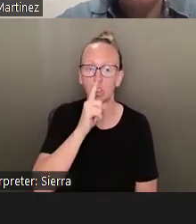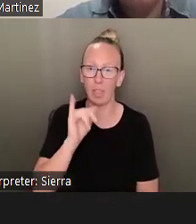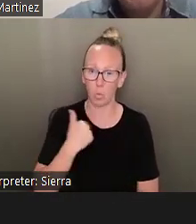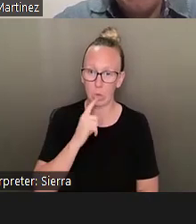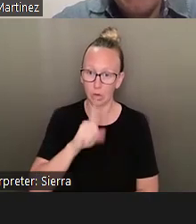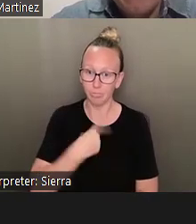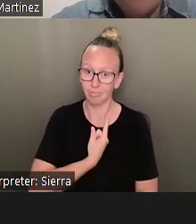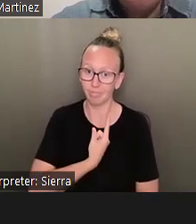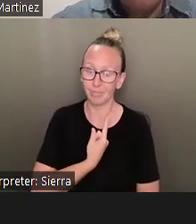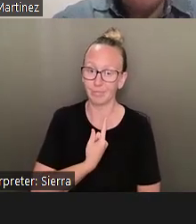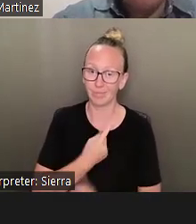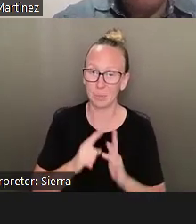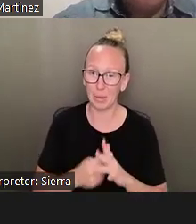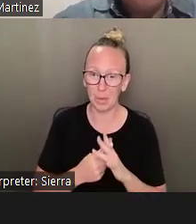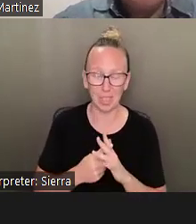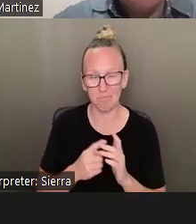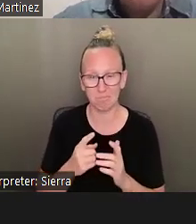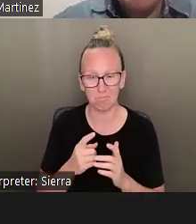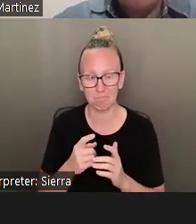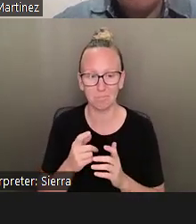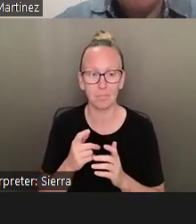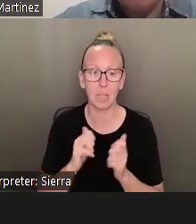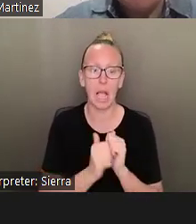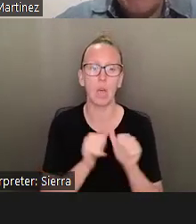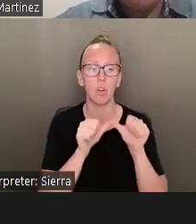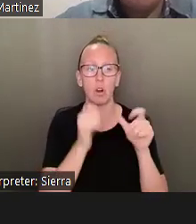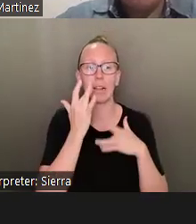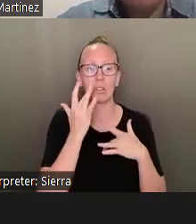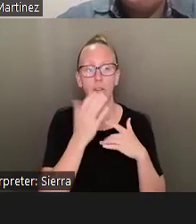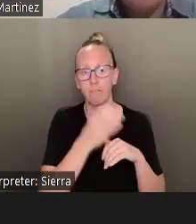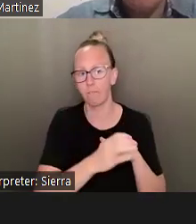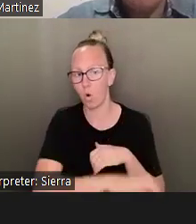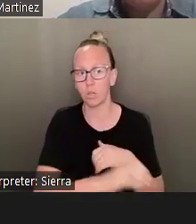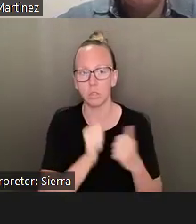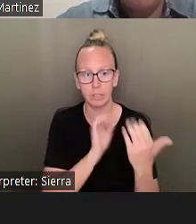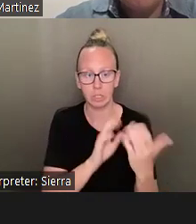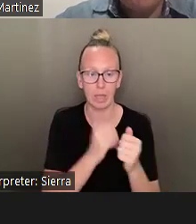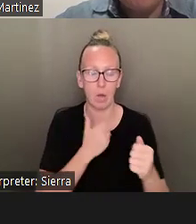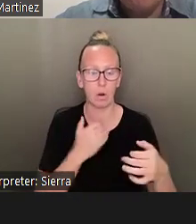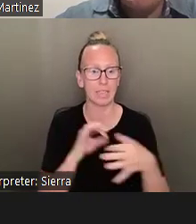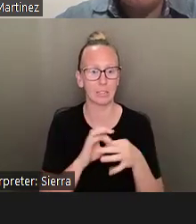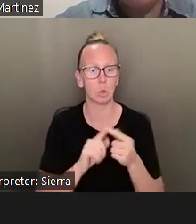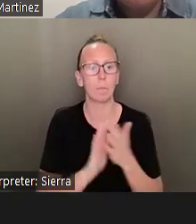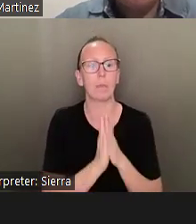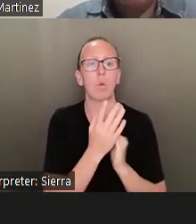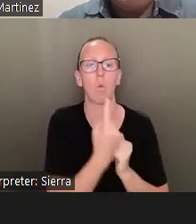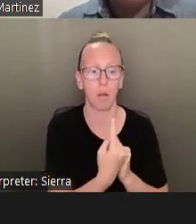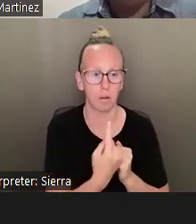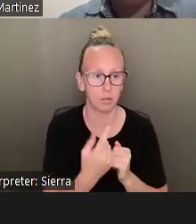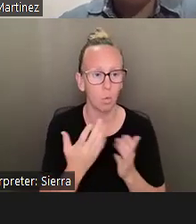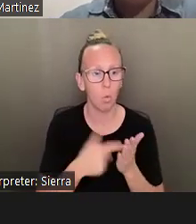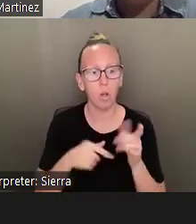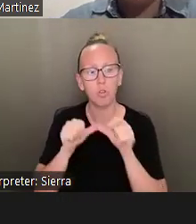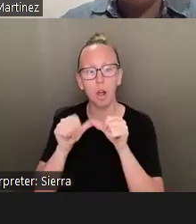with? How does chronic illness force a confrontation with our attachment to be a one? What chronic illness, despite